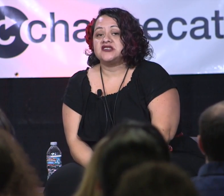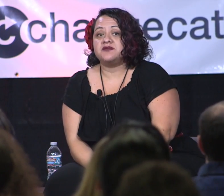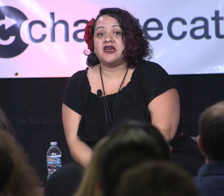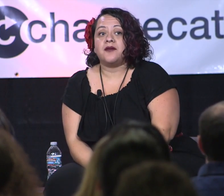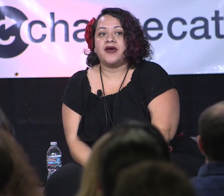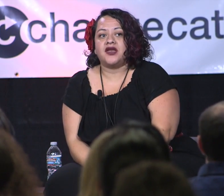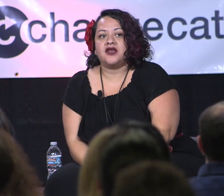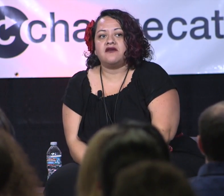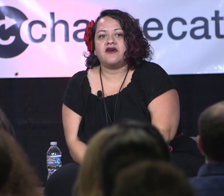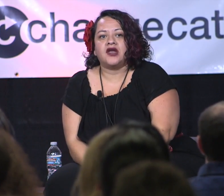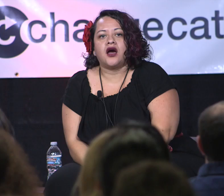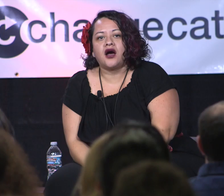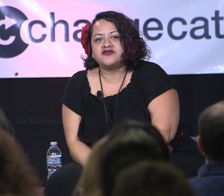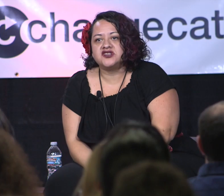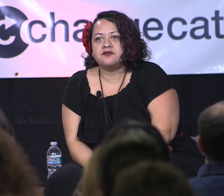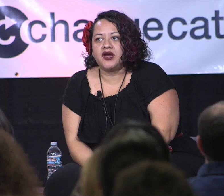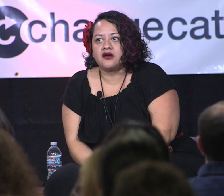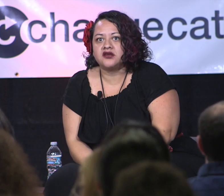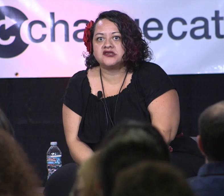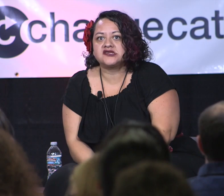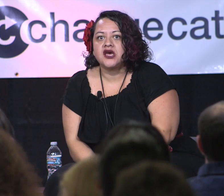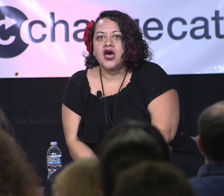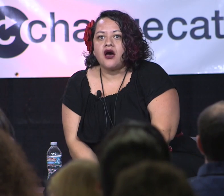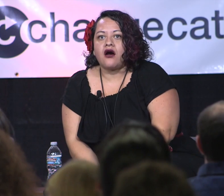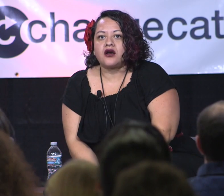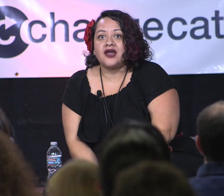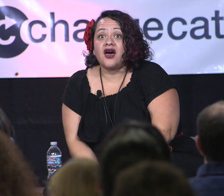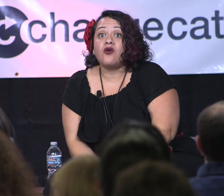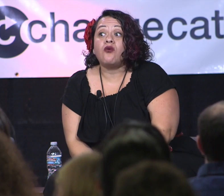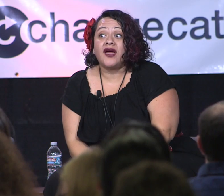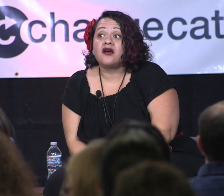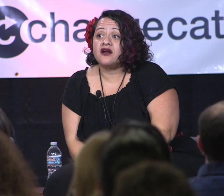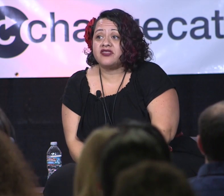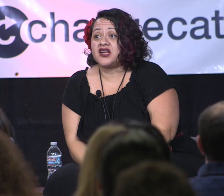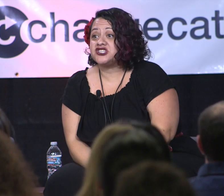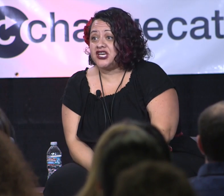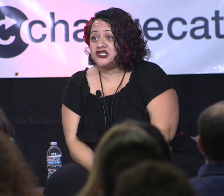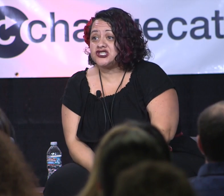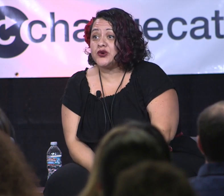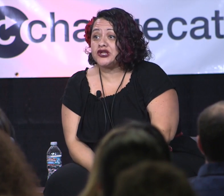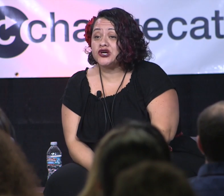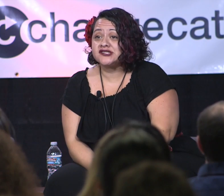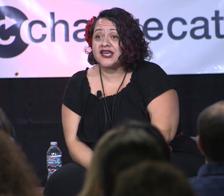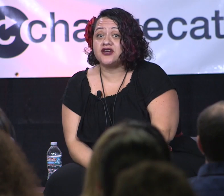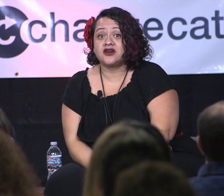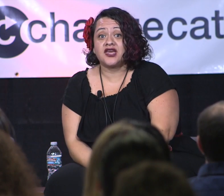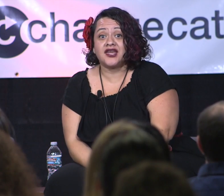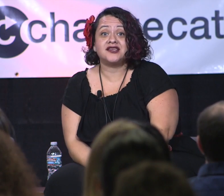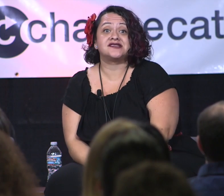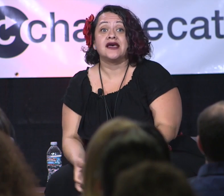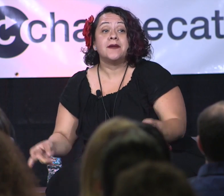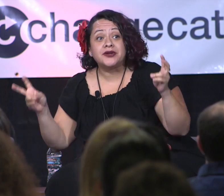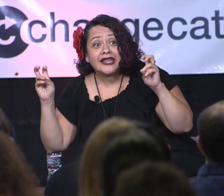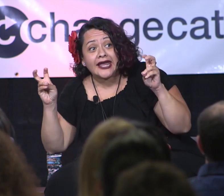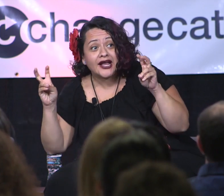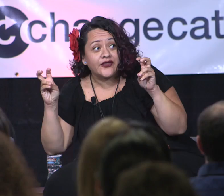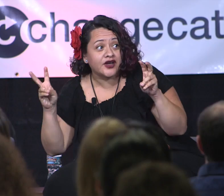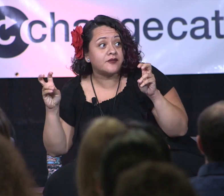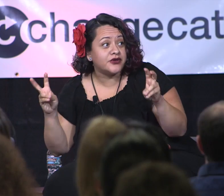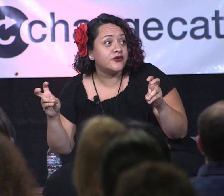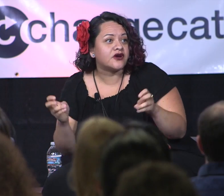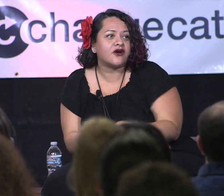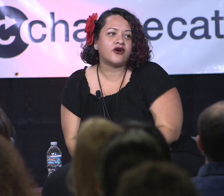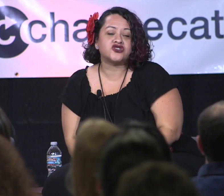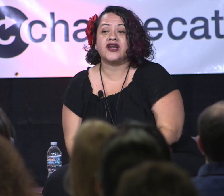projects to be competitive, and often parents are not aware of that change. So it looks like your kid is playing